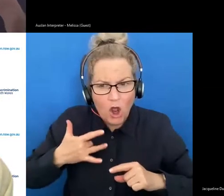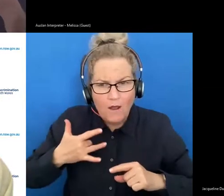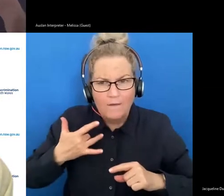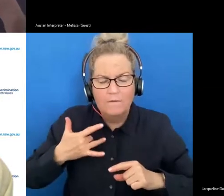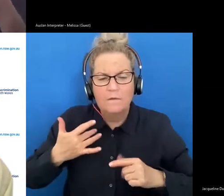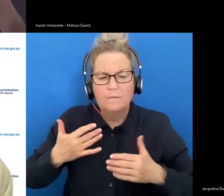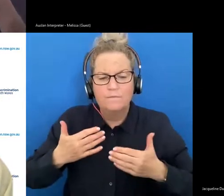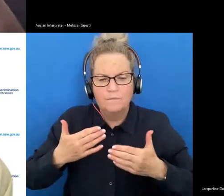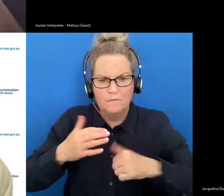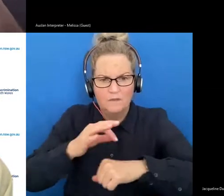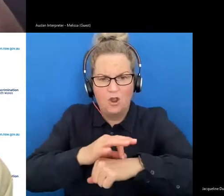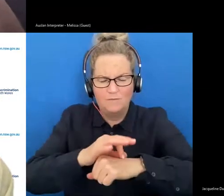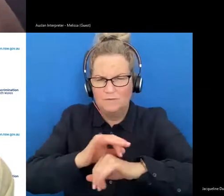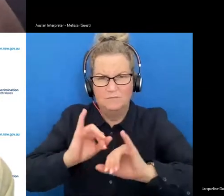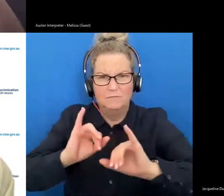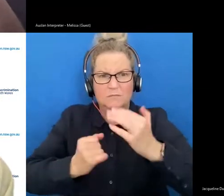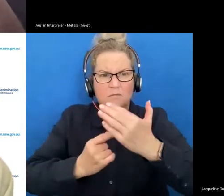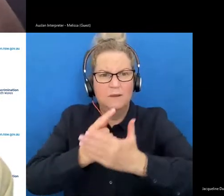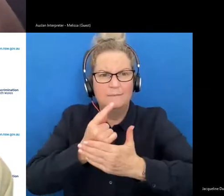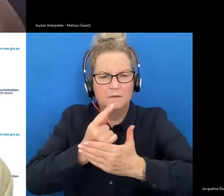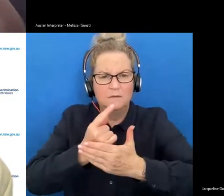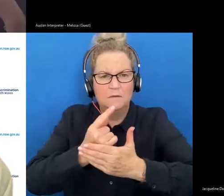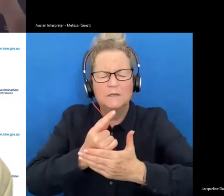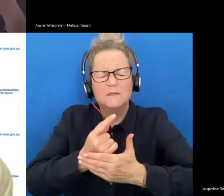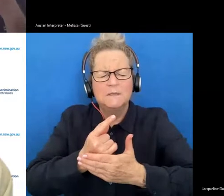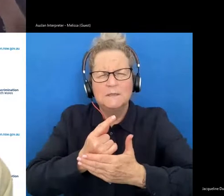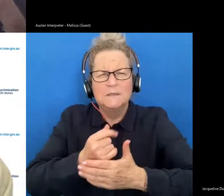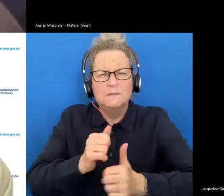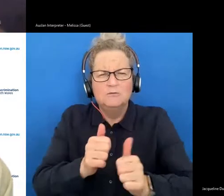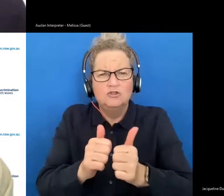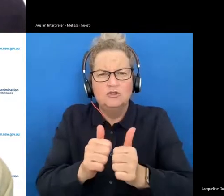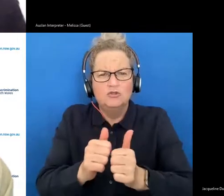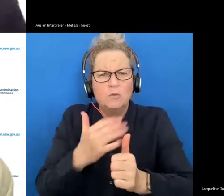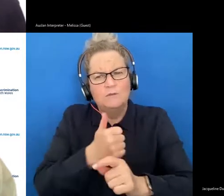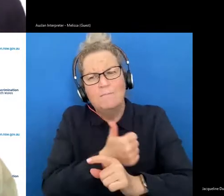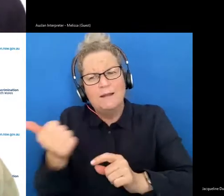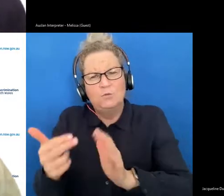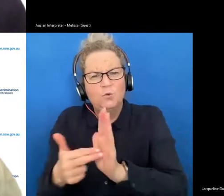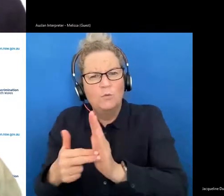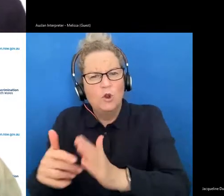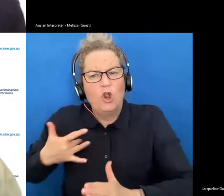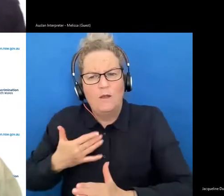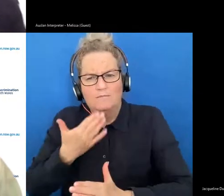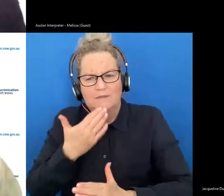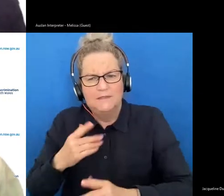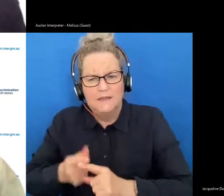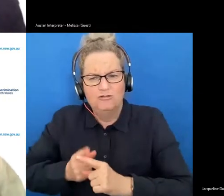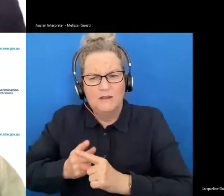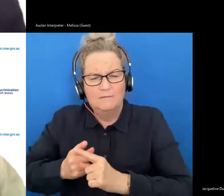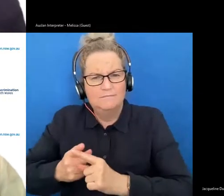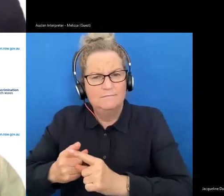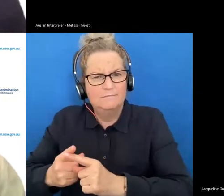was this terrible aberration. And then I just wanted to get back to normality as quick as I